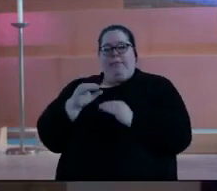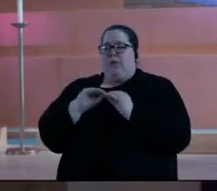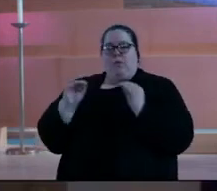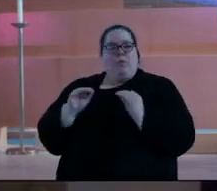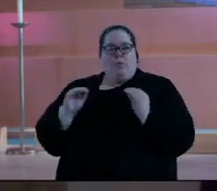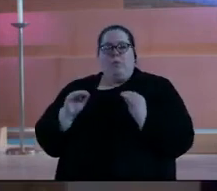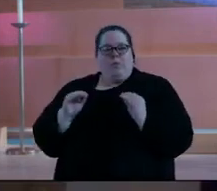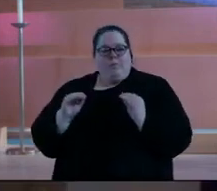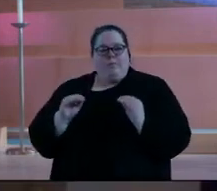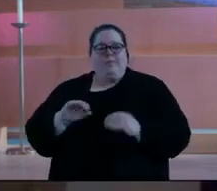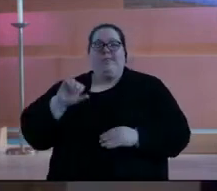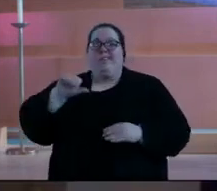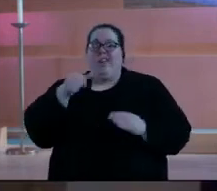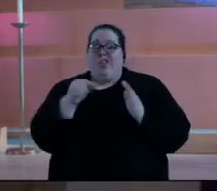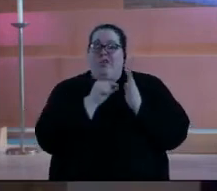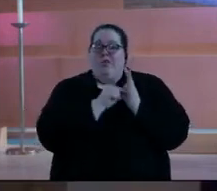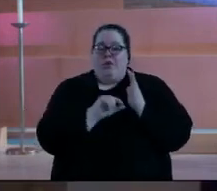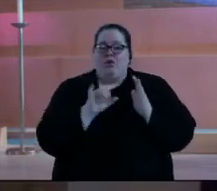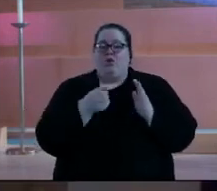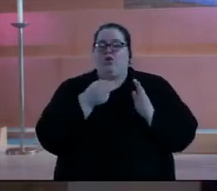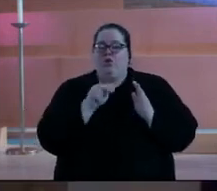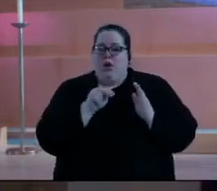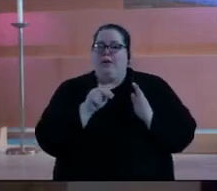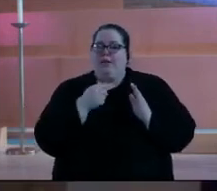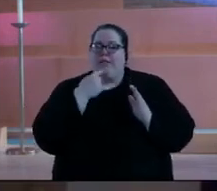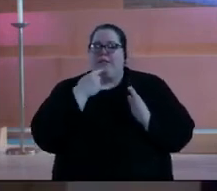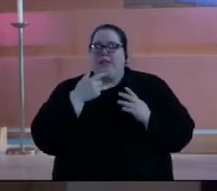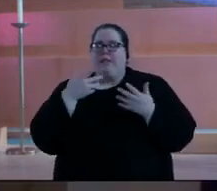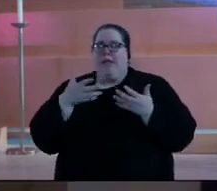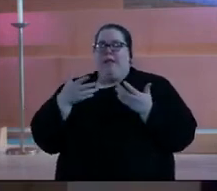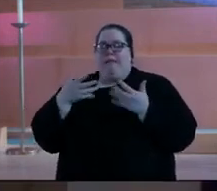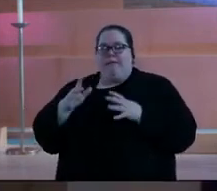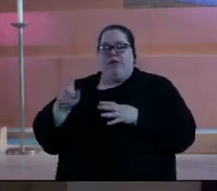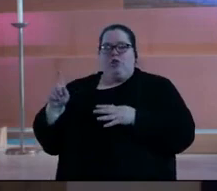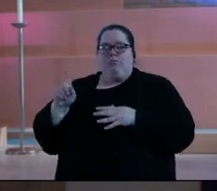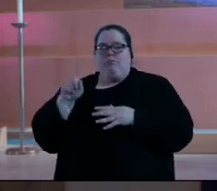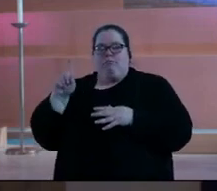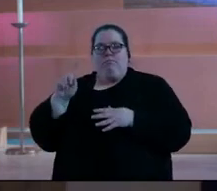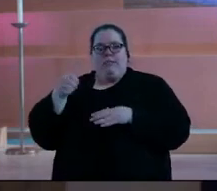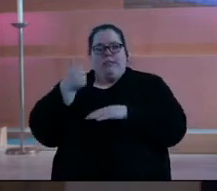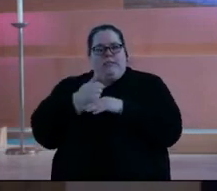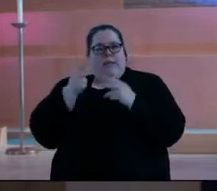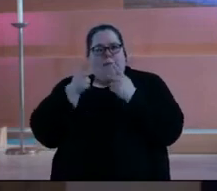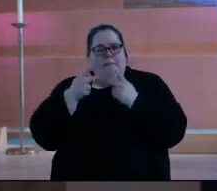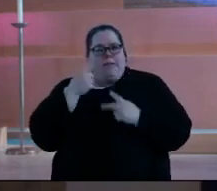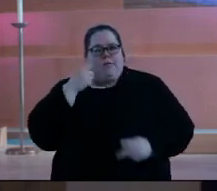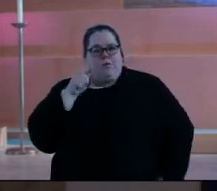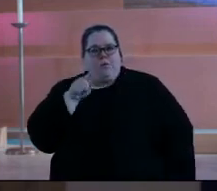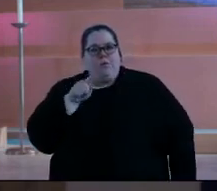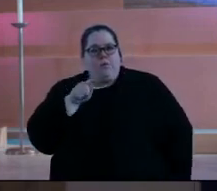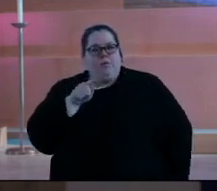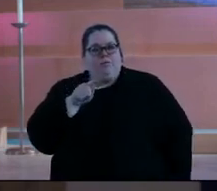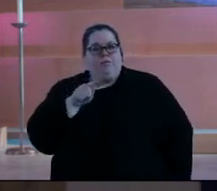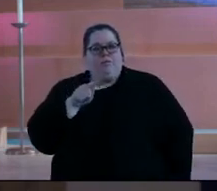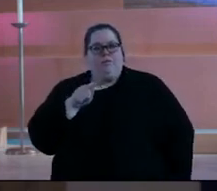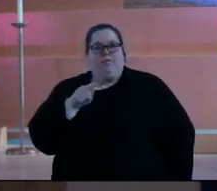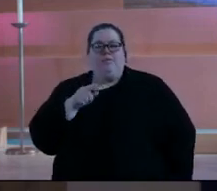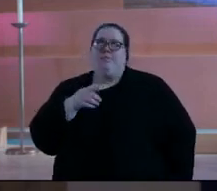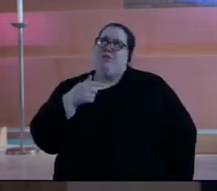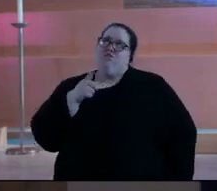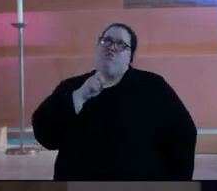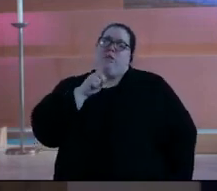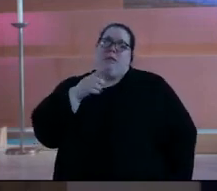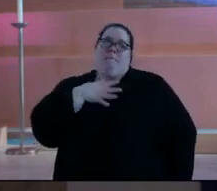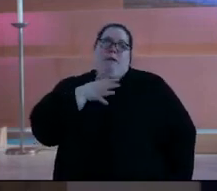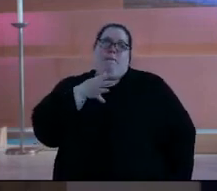know, in John, I've gone to prepare a place for you. And Jesus, that's what He's done. And I think my mom was really, both my